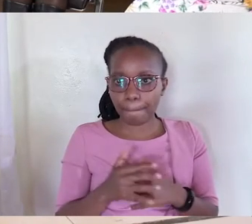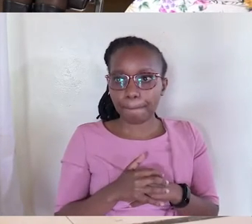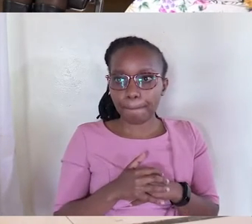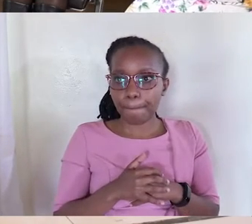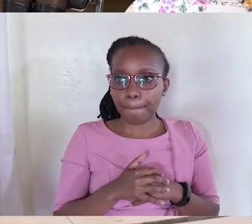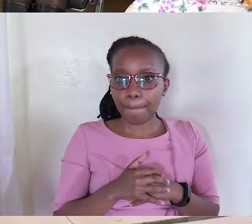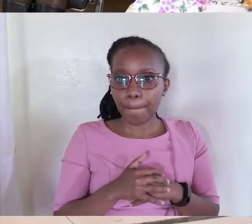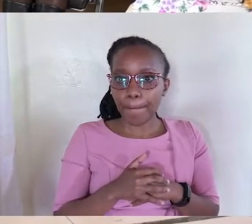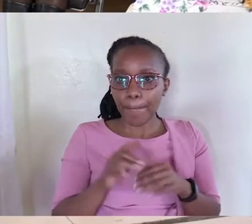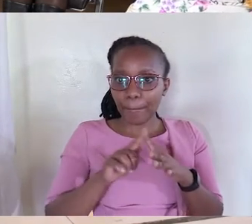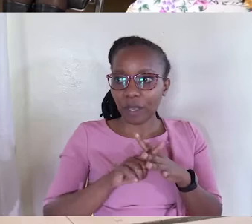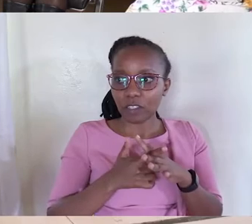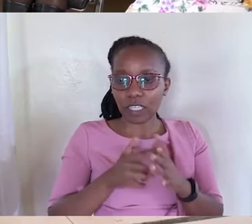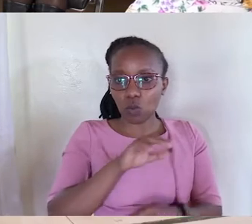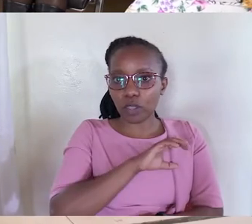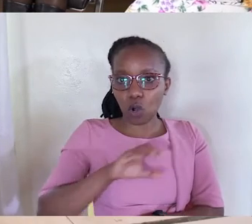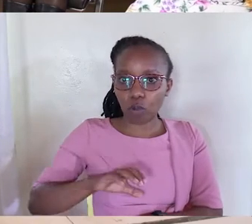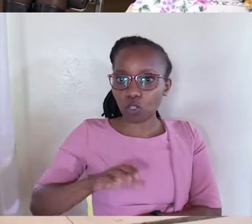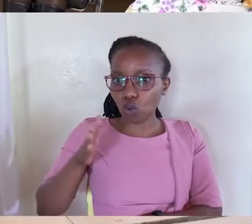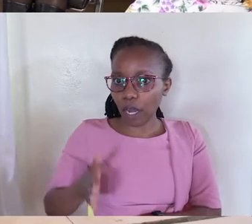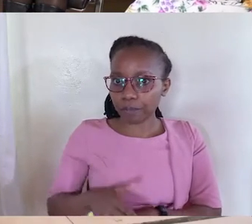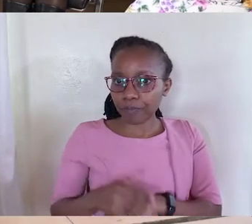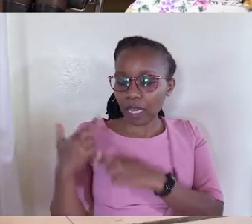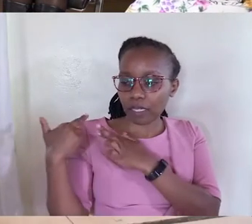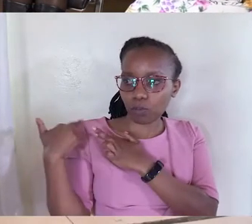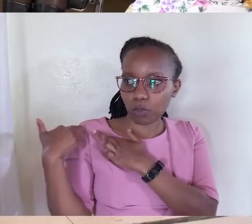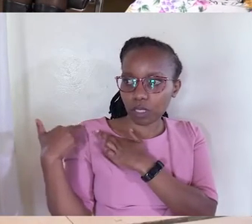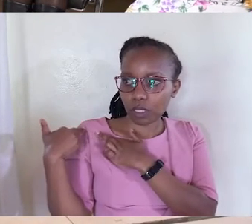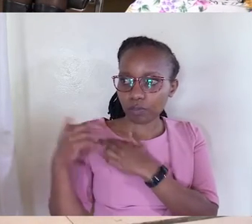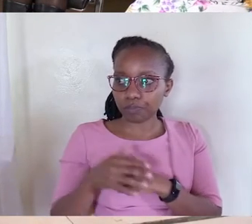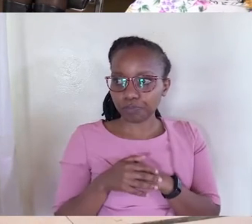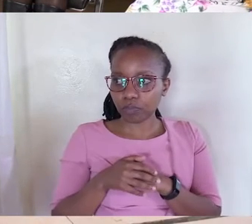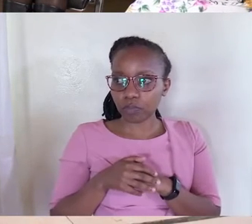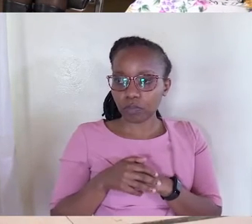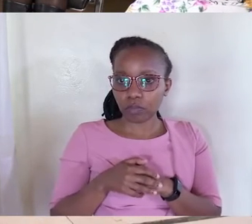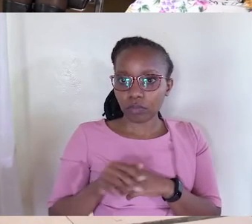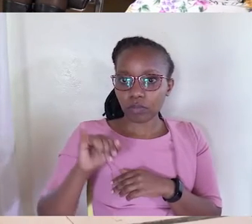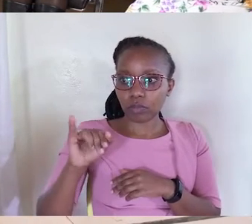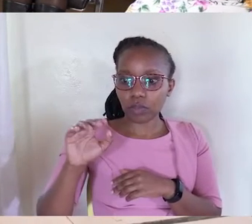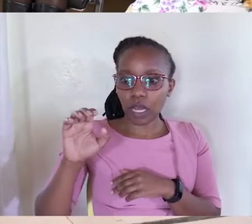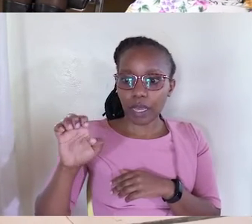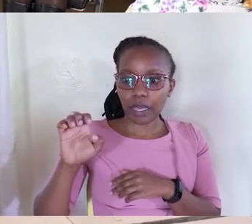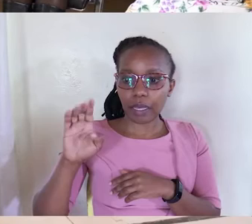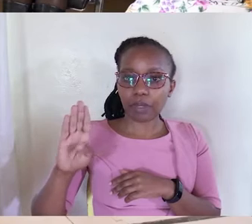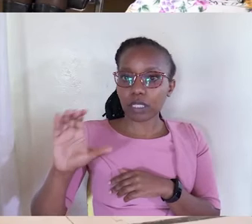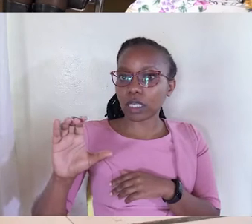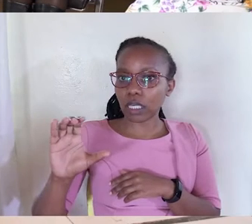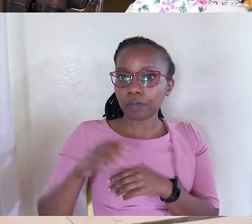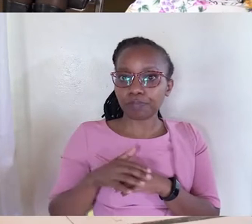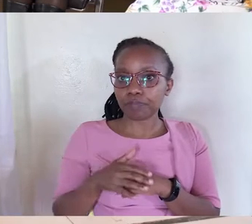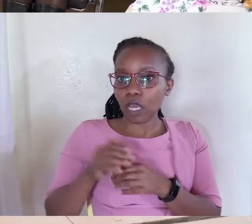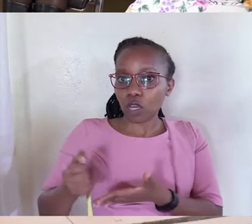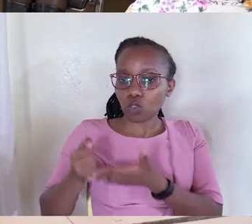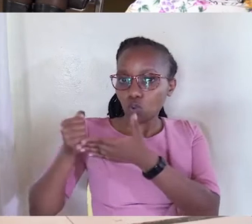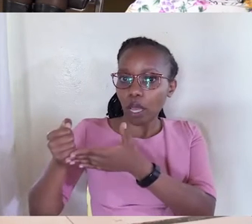you, Commissioner. So one of the mandates of the IEBC is to facilitate the